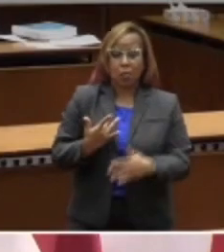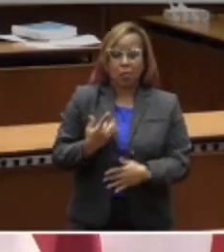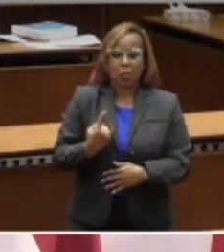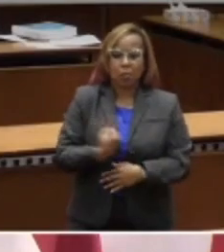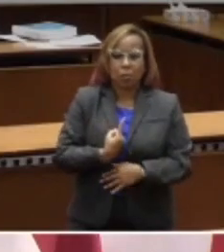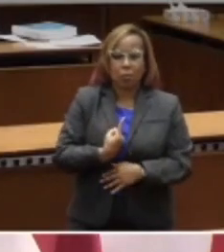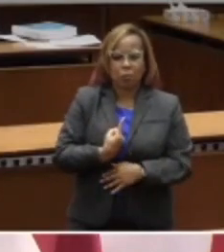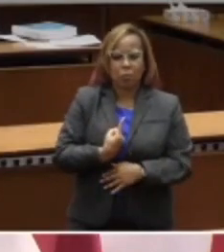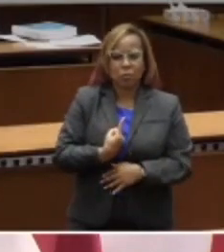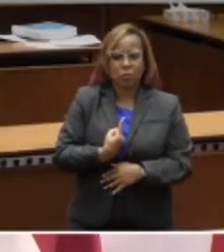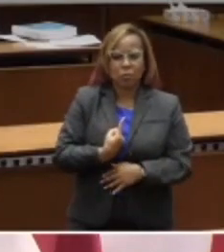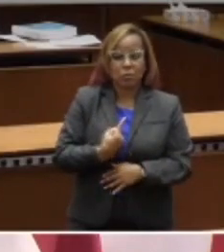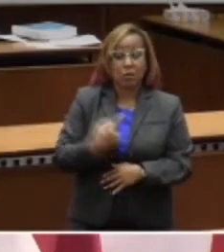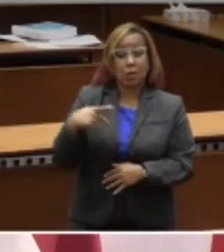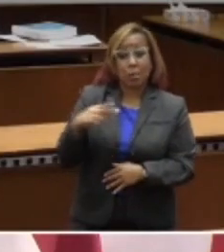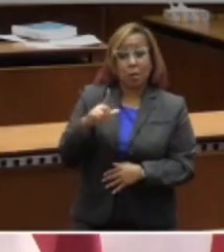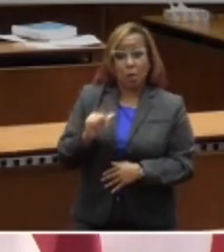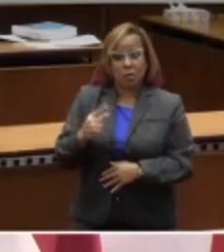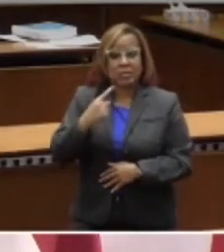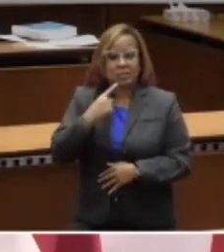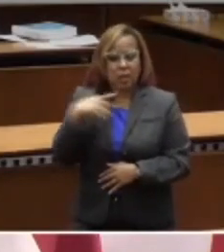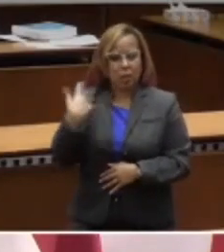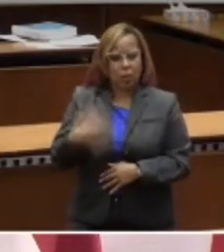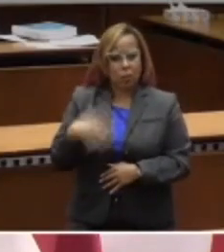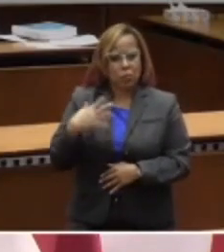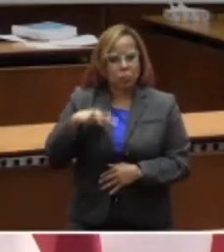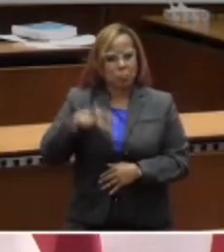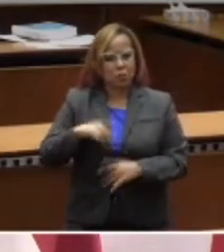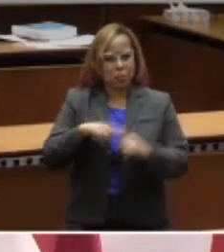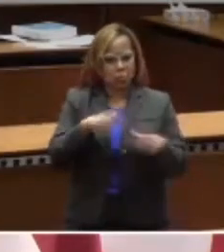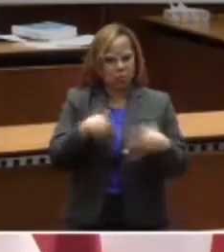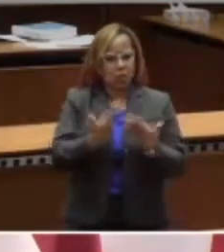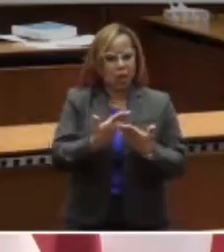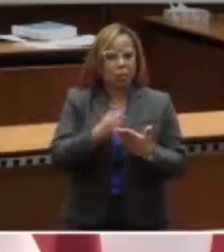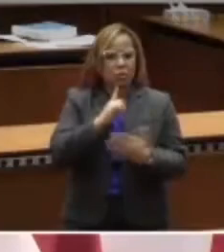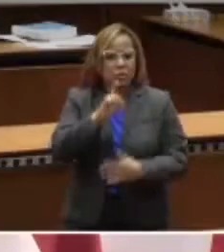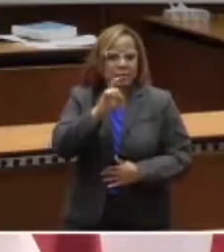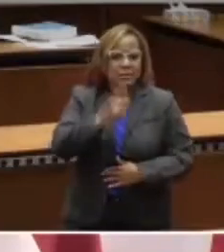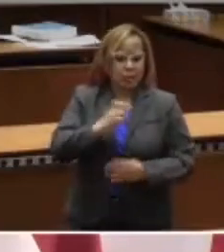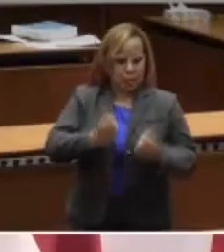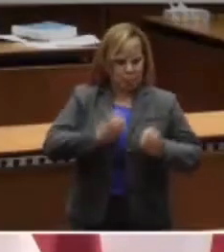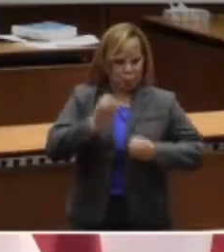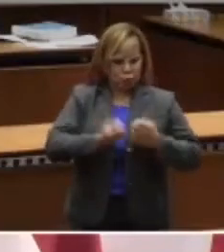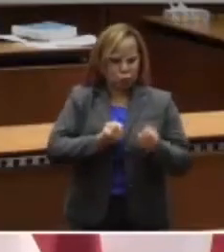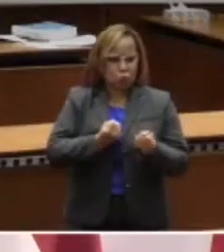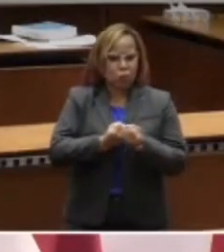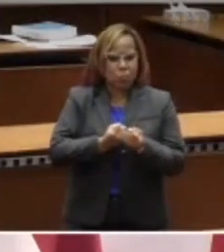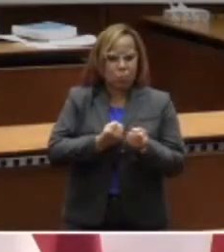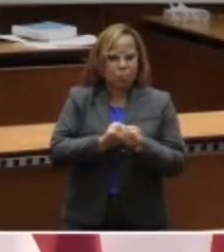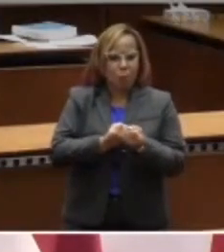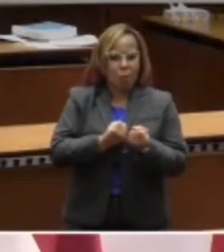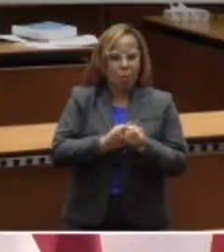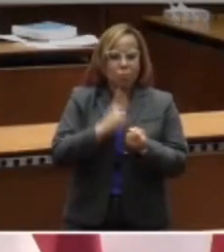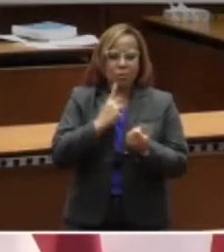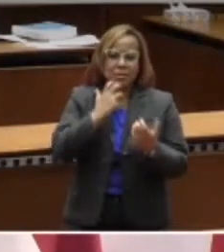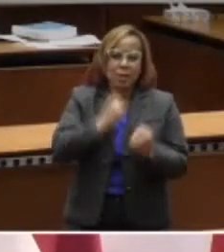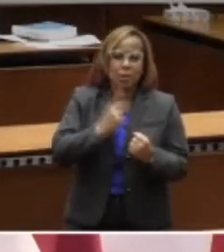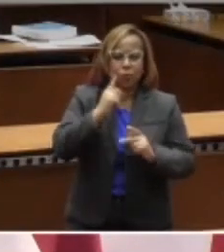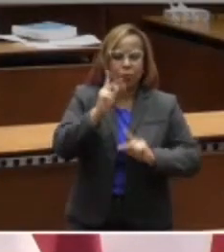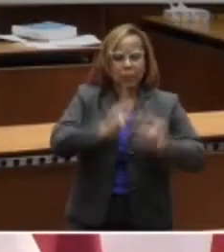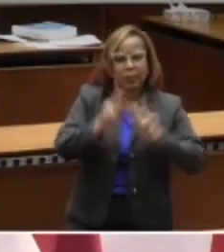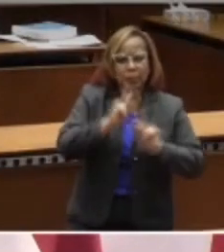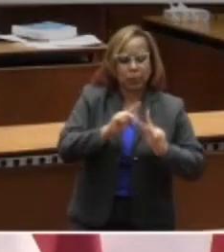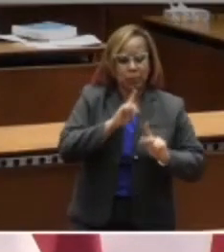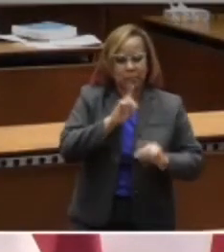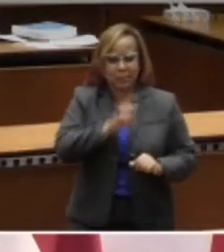alone. Paula also said she benefited from providing much needed emotional support and caring for people